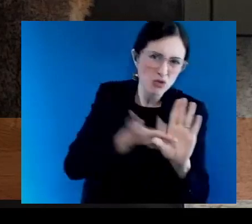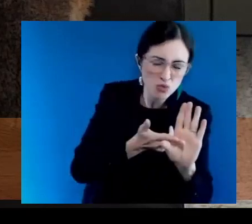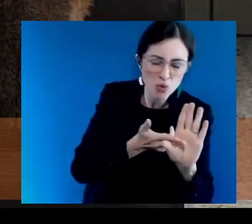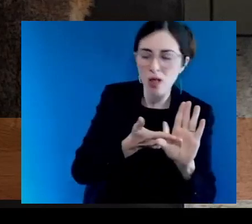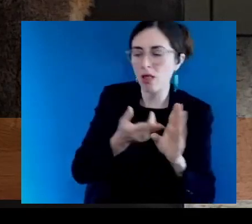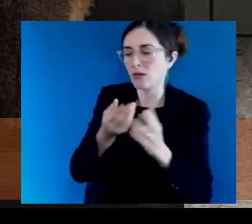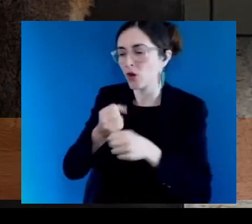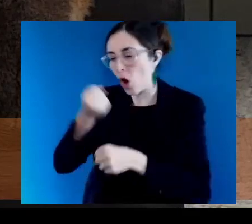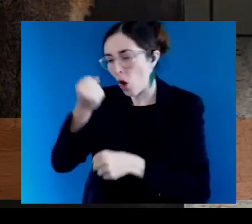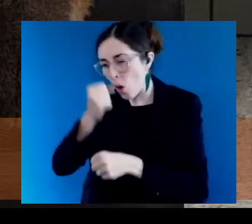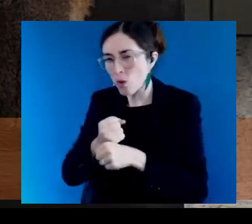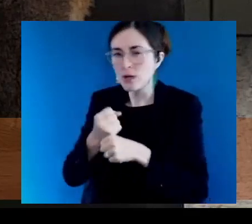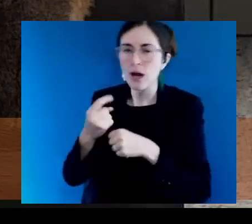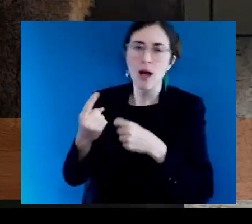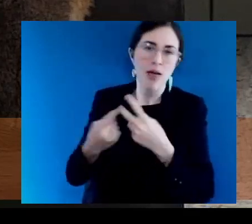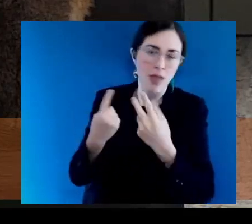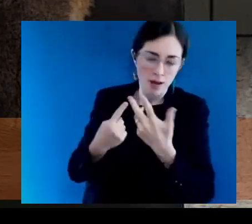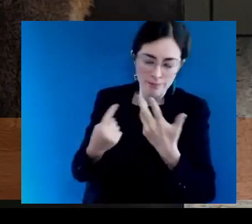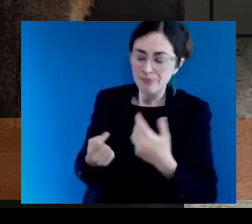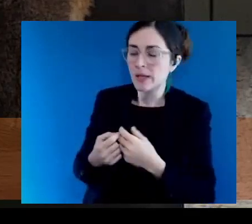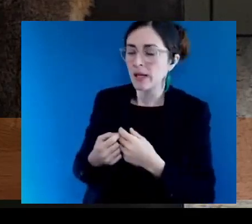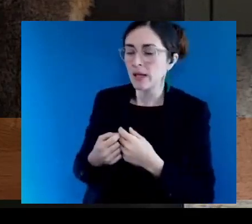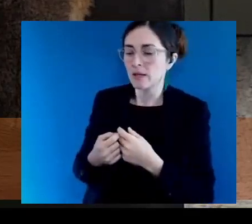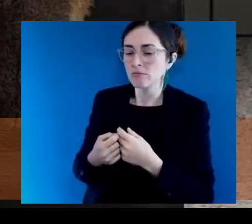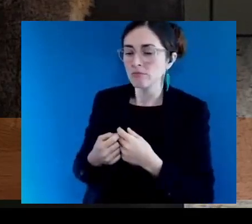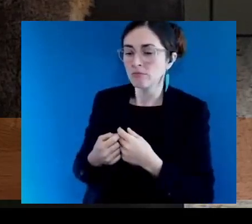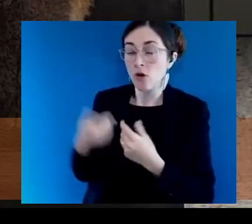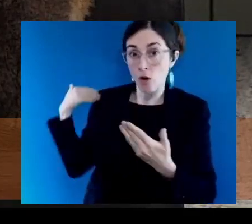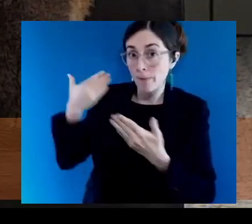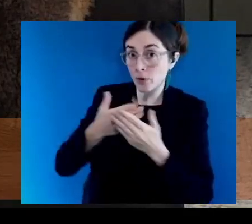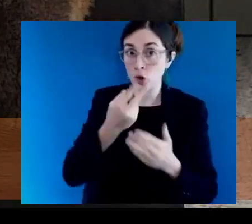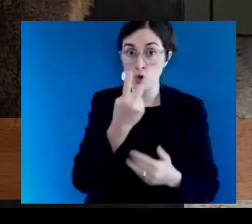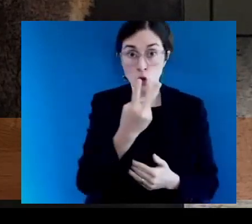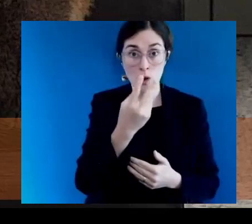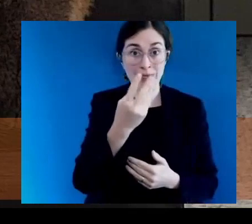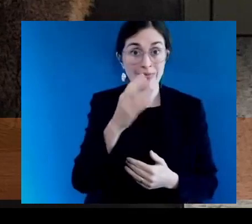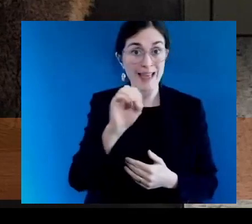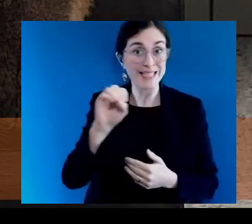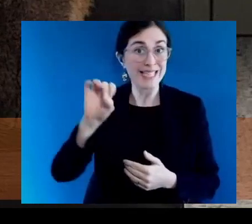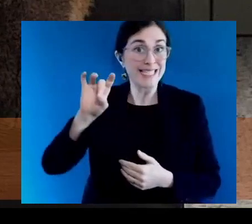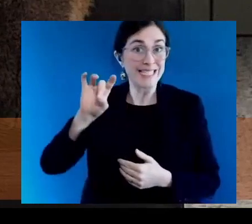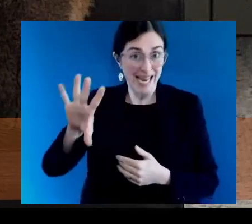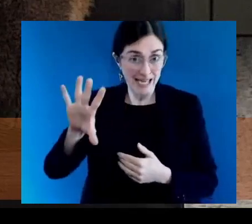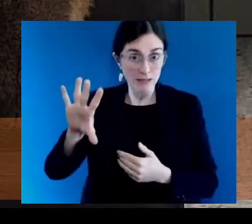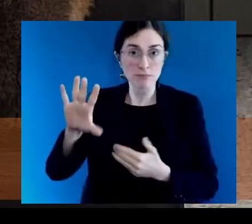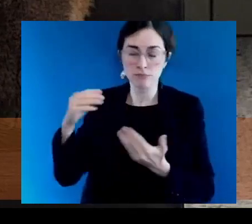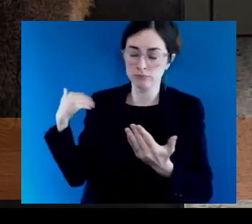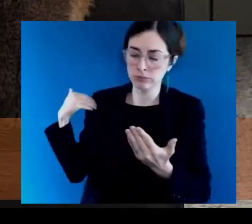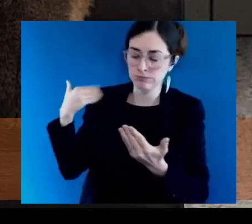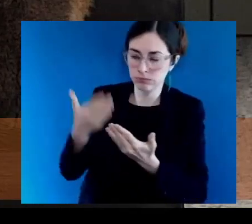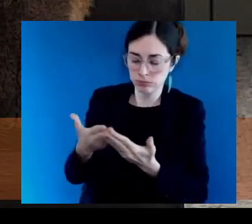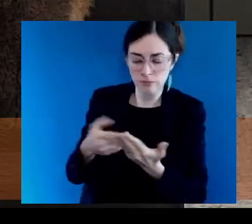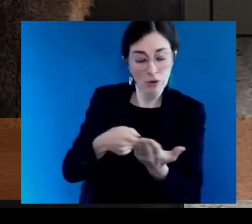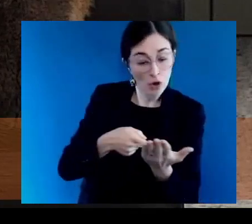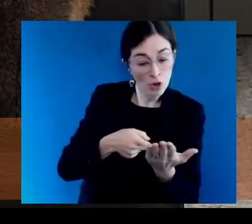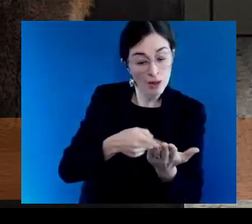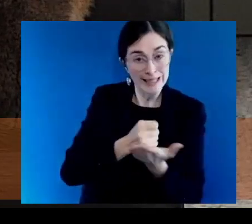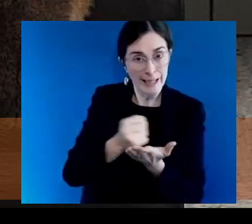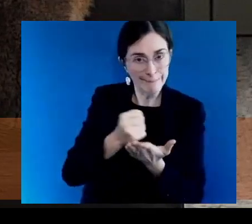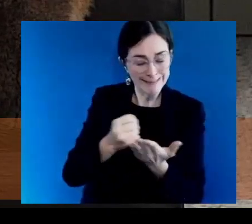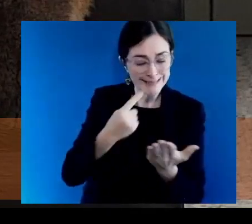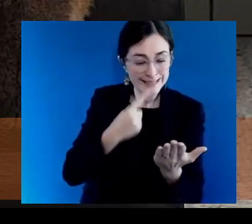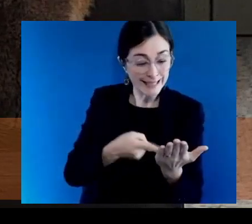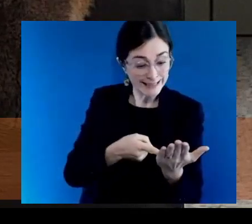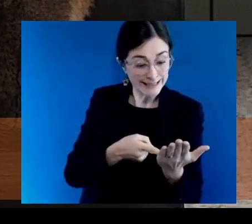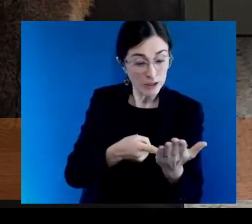numbers that your office has provided. Your department has provided to us. Those royalties